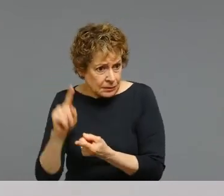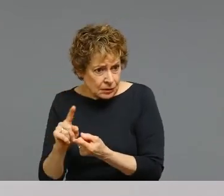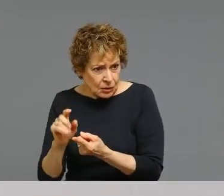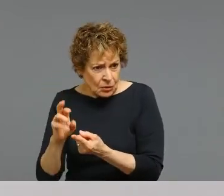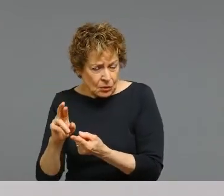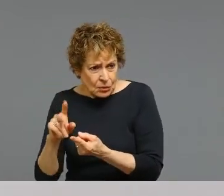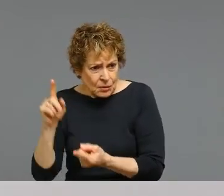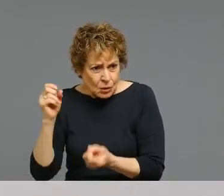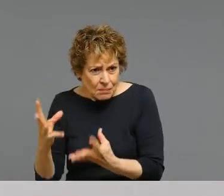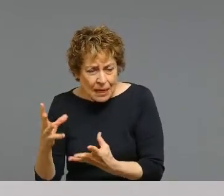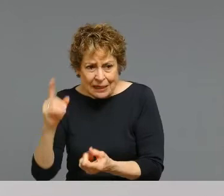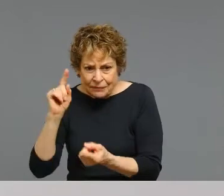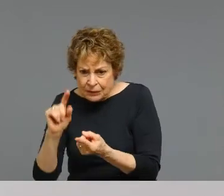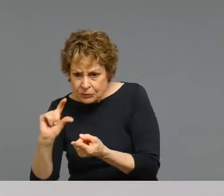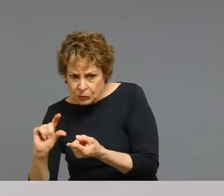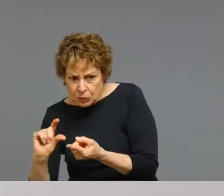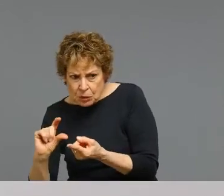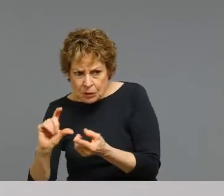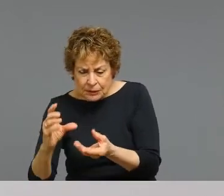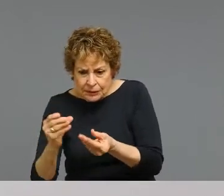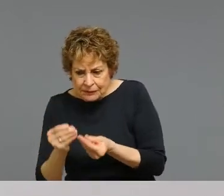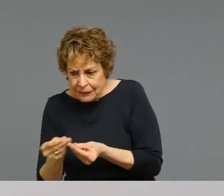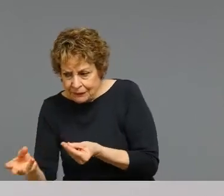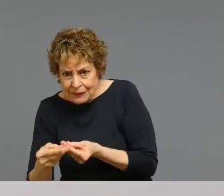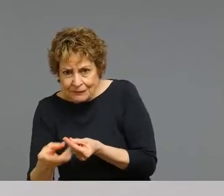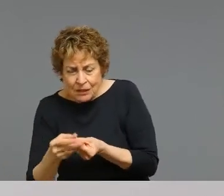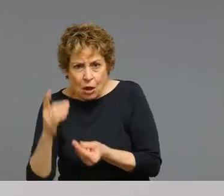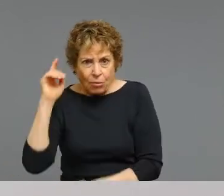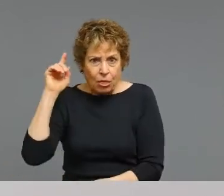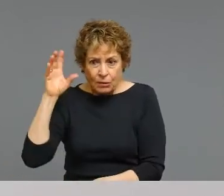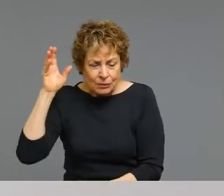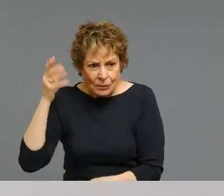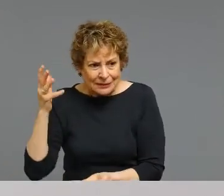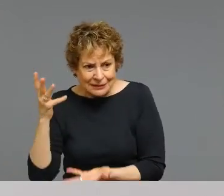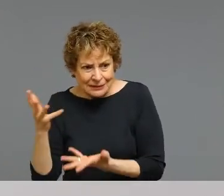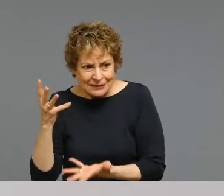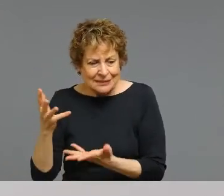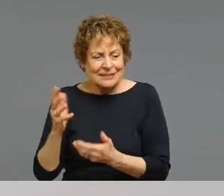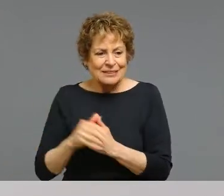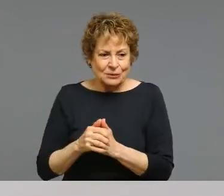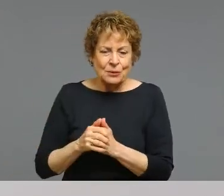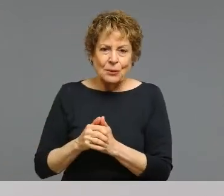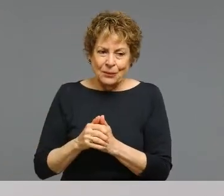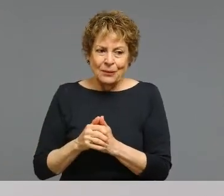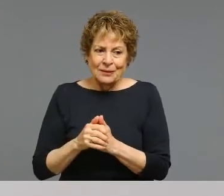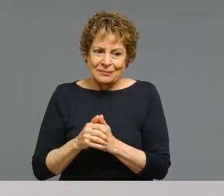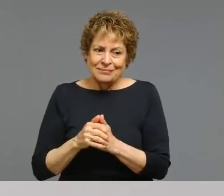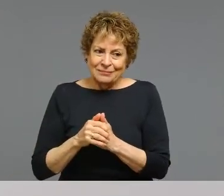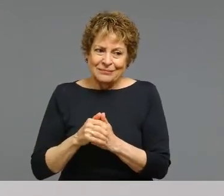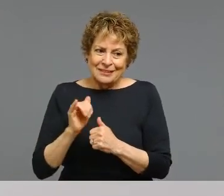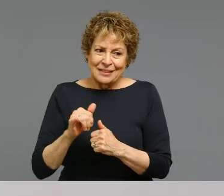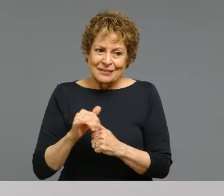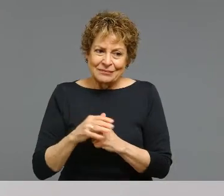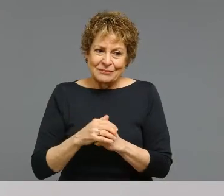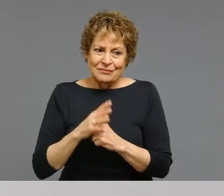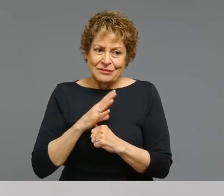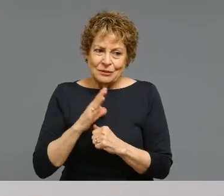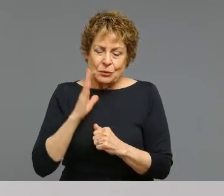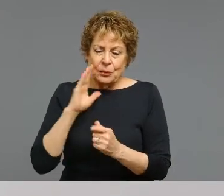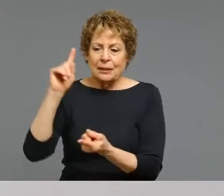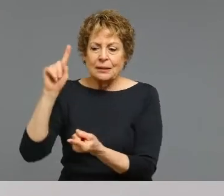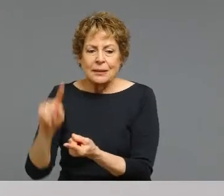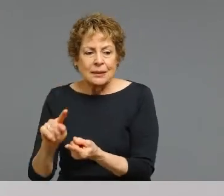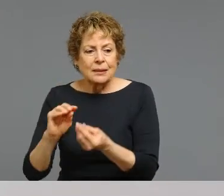would be a potential option. But we are hearing that they are going to reduce the number of vials and reduce